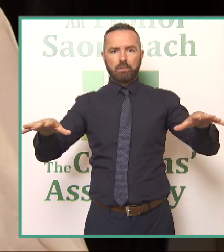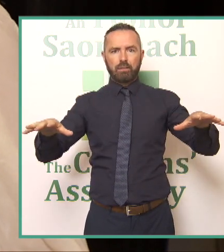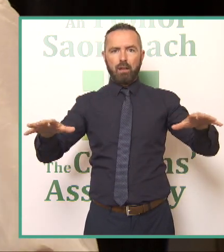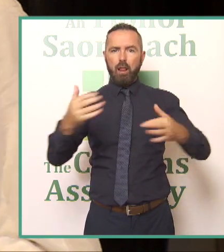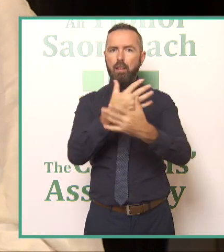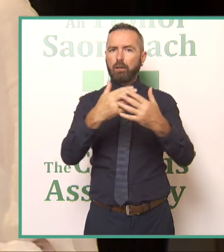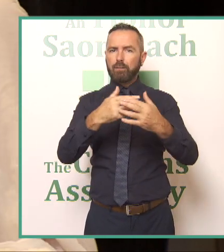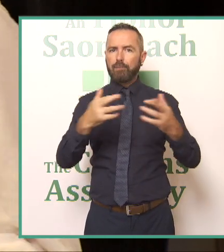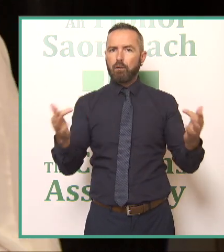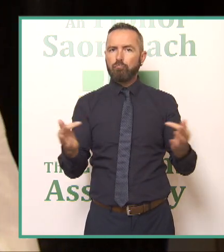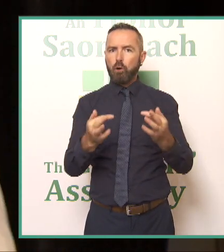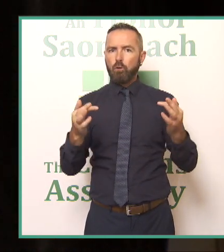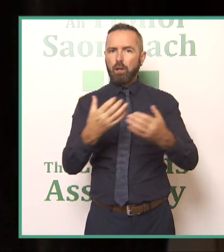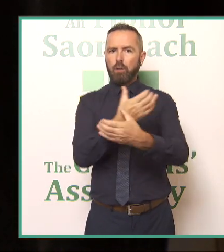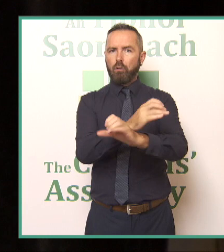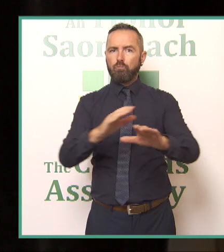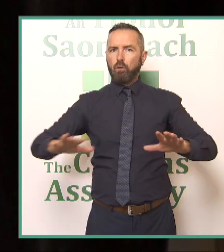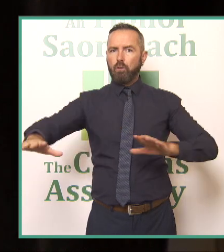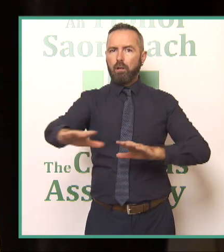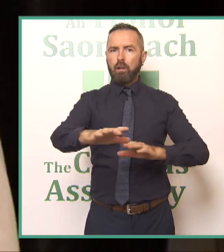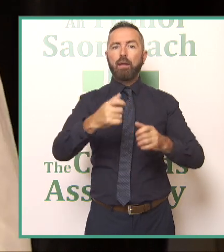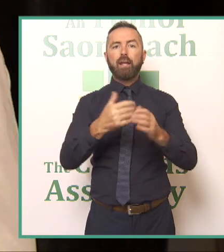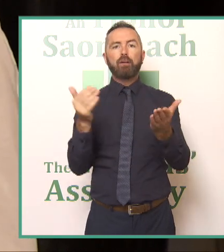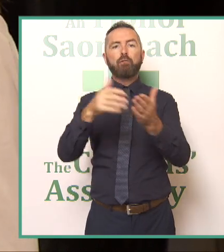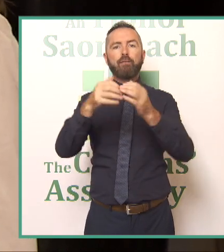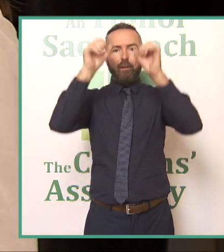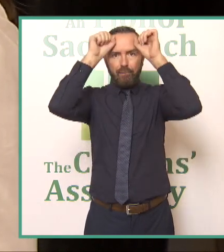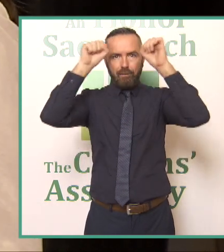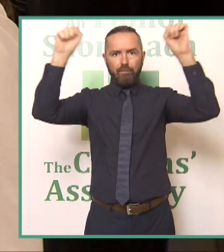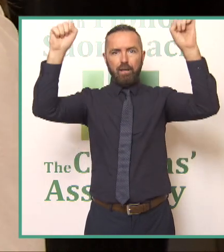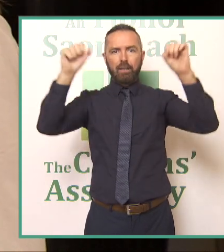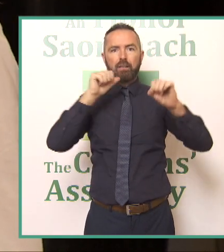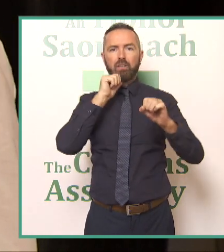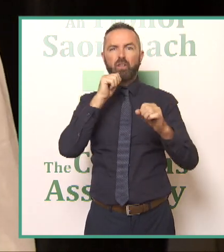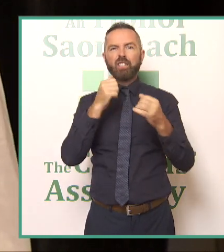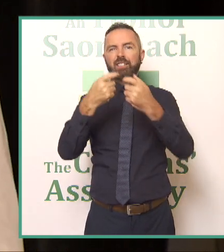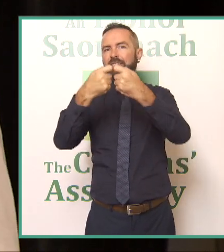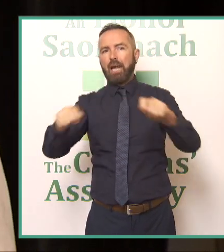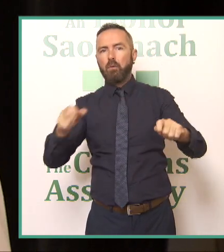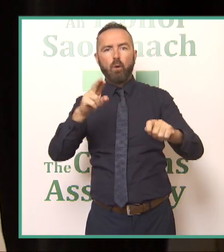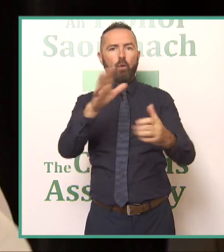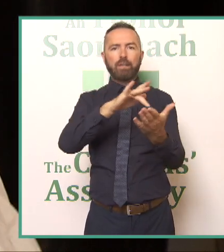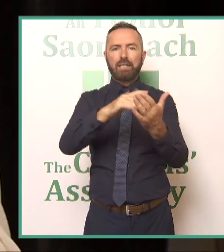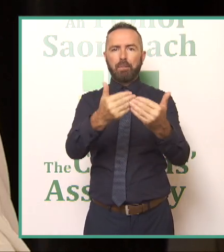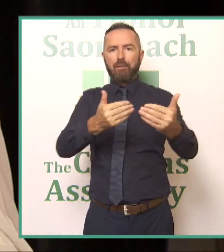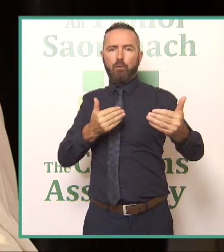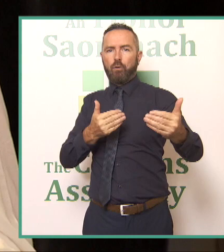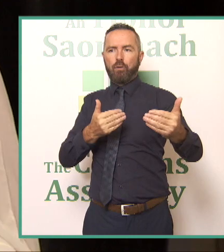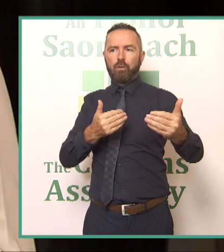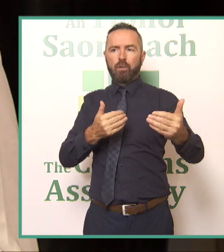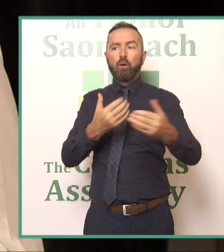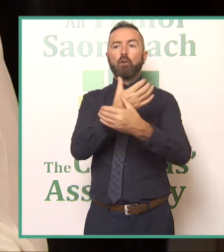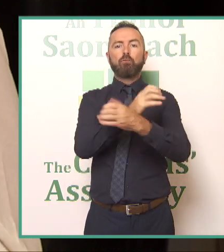rural. Until the arrival of the Vikings, there weren't what we would describe as towns or cities. So the rural